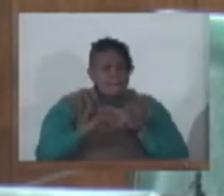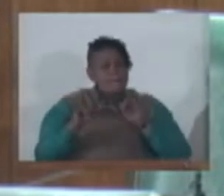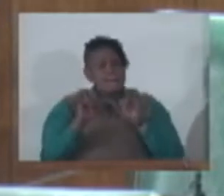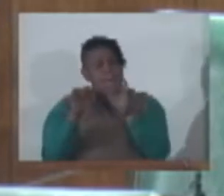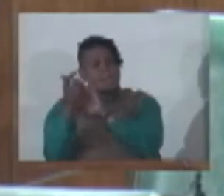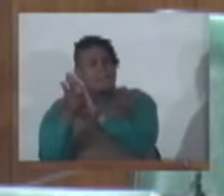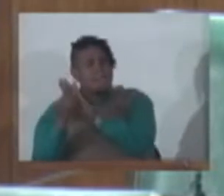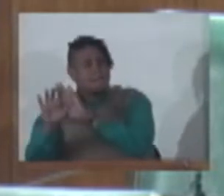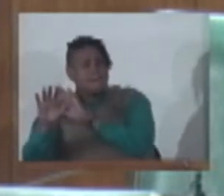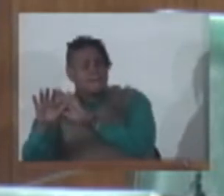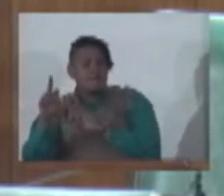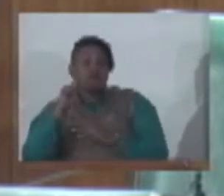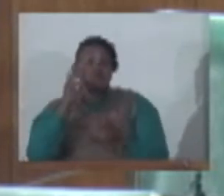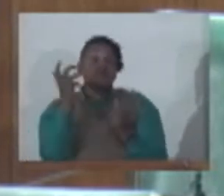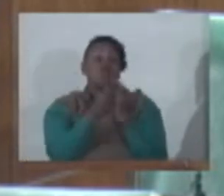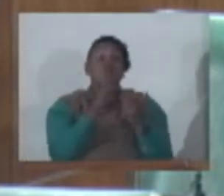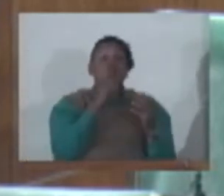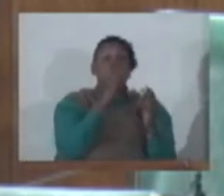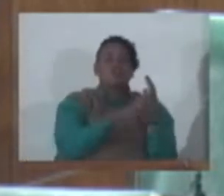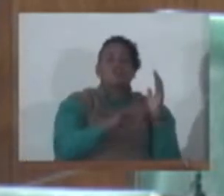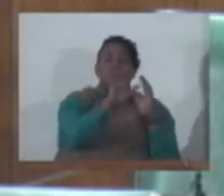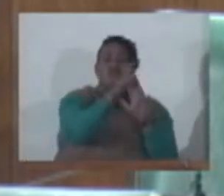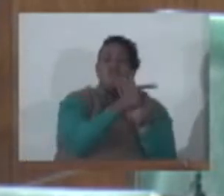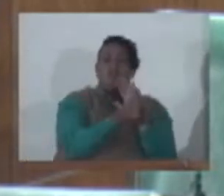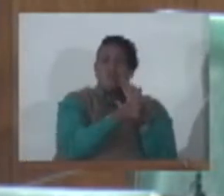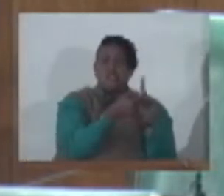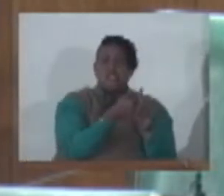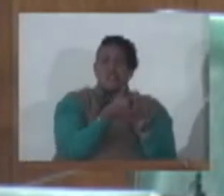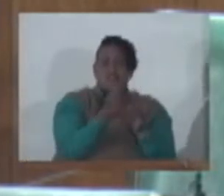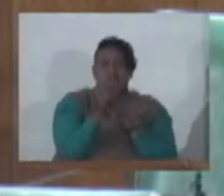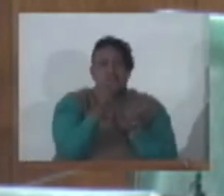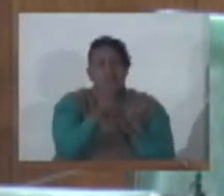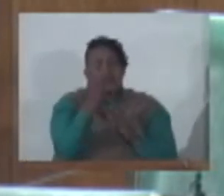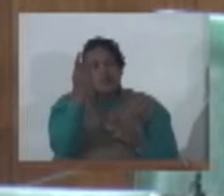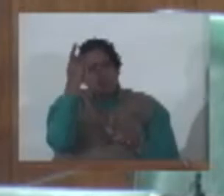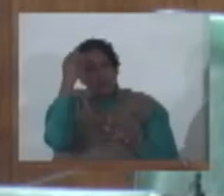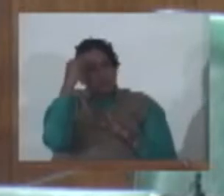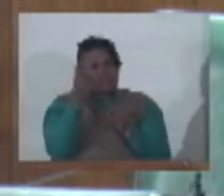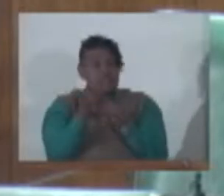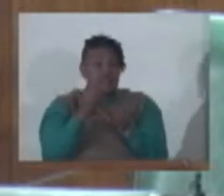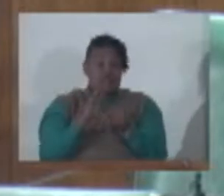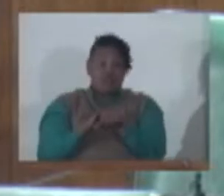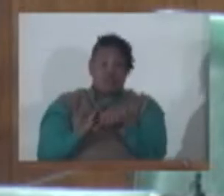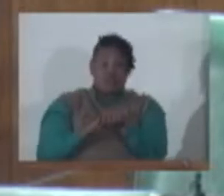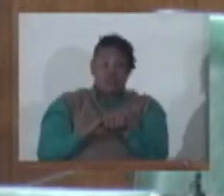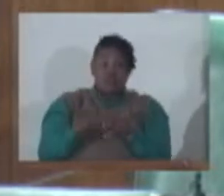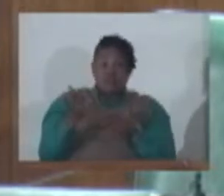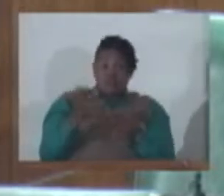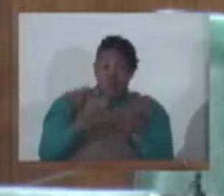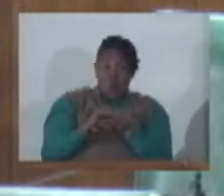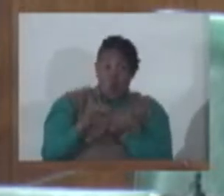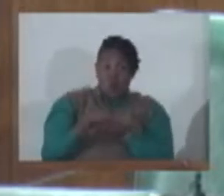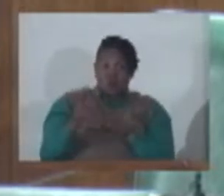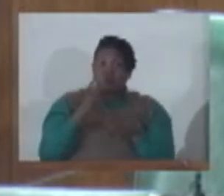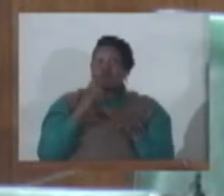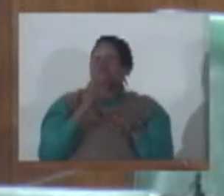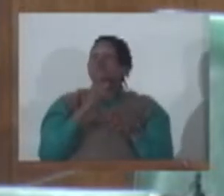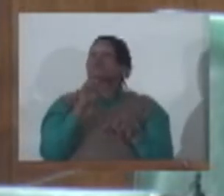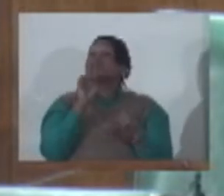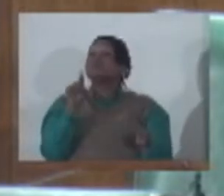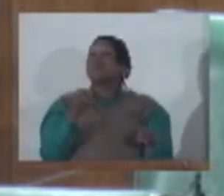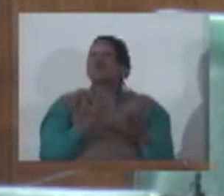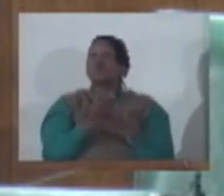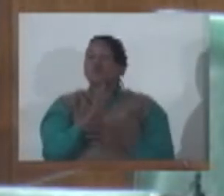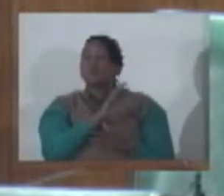accordance with Section 5 of the Act, which guides that the Prime Minister and Council, after consultation with the Joint Command, may by order, subject